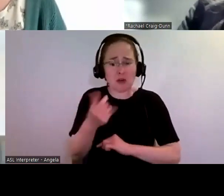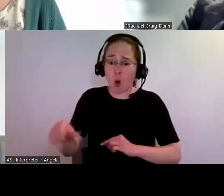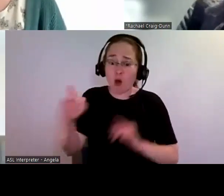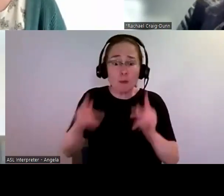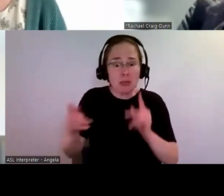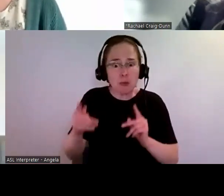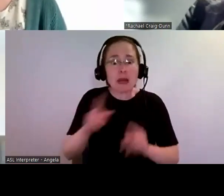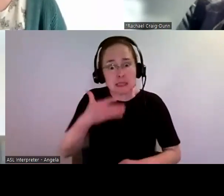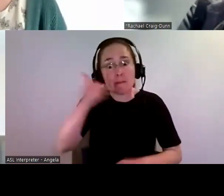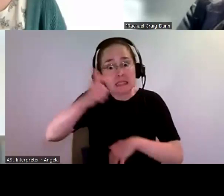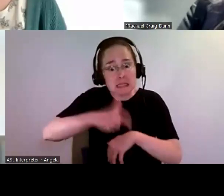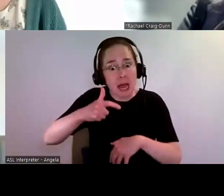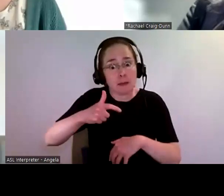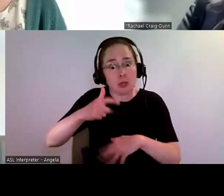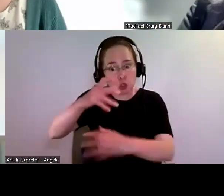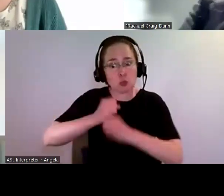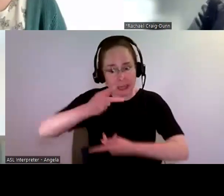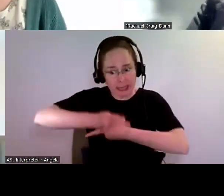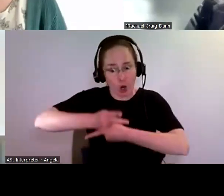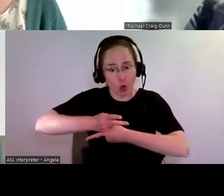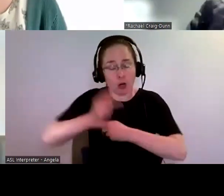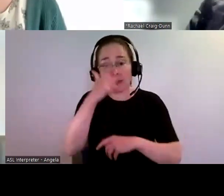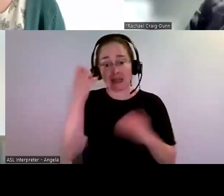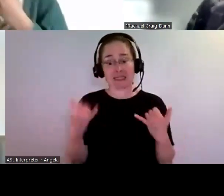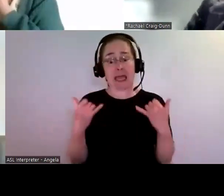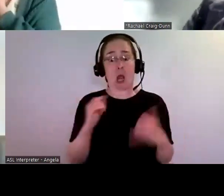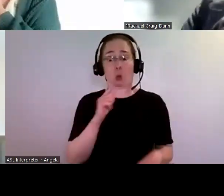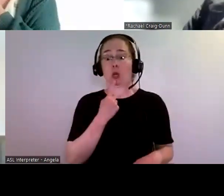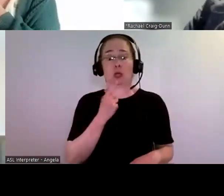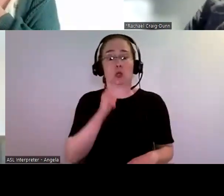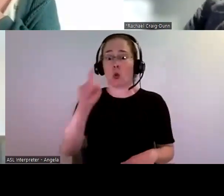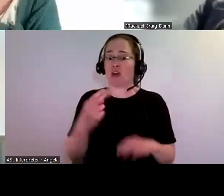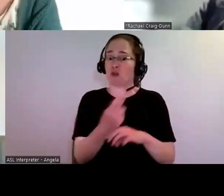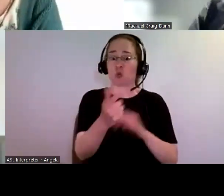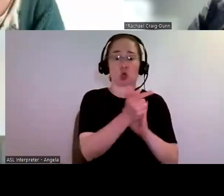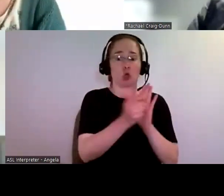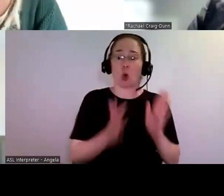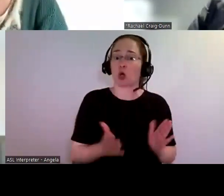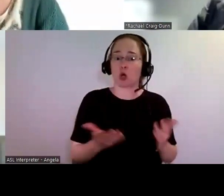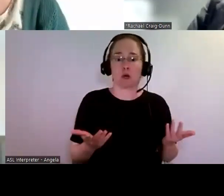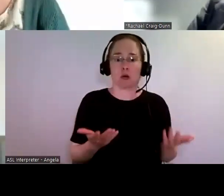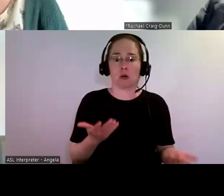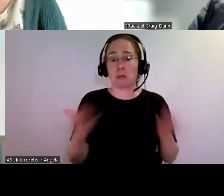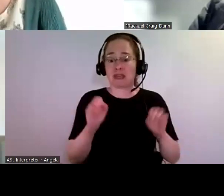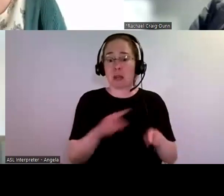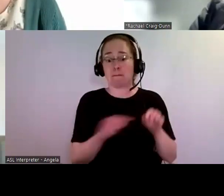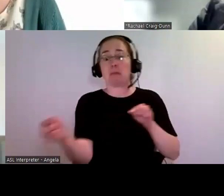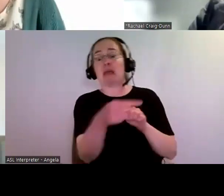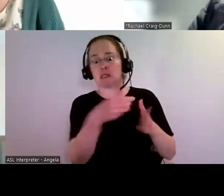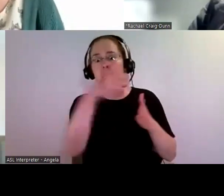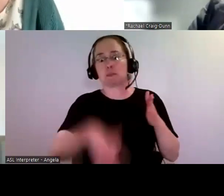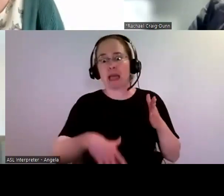one of your best times to get them care, because now you may not need to use a lawyer, or you can maybe bypass this